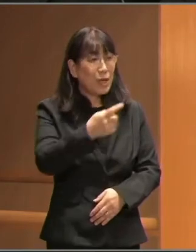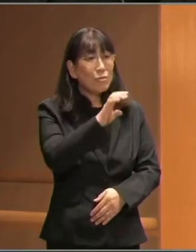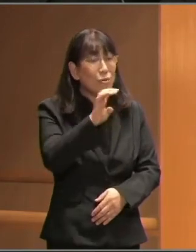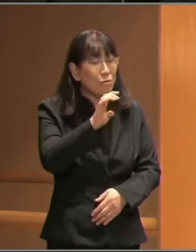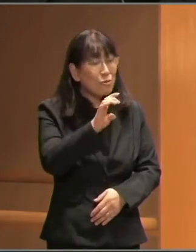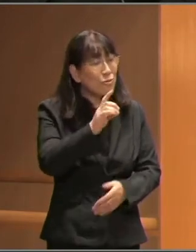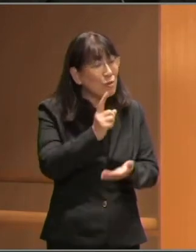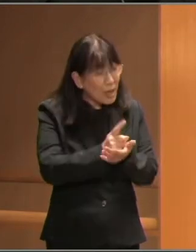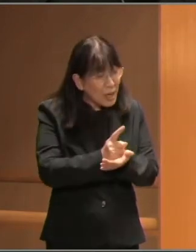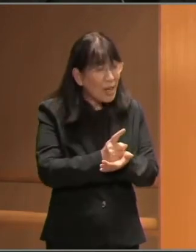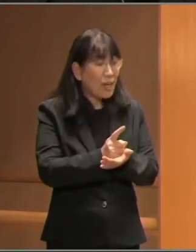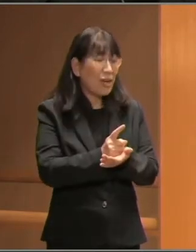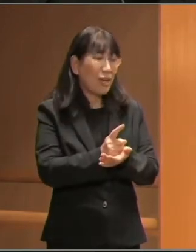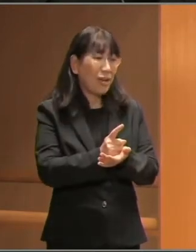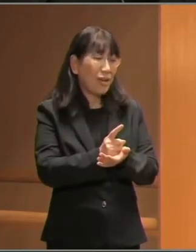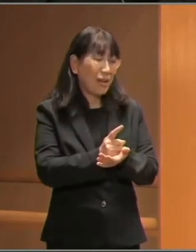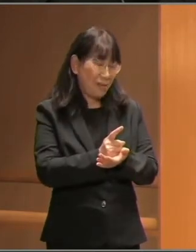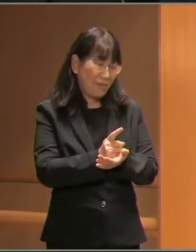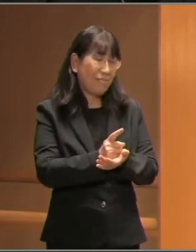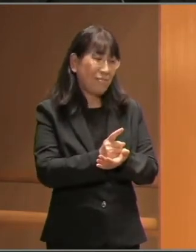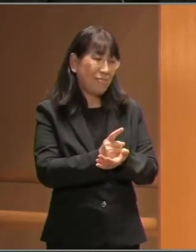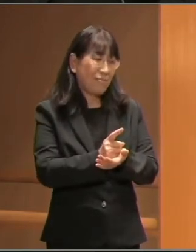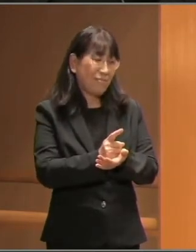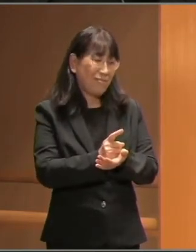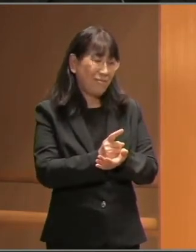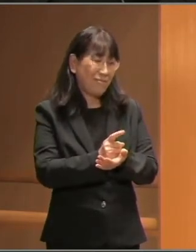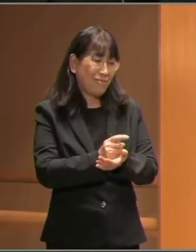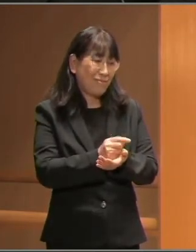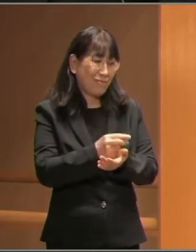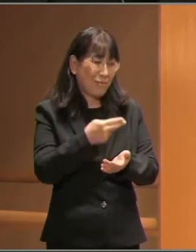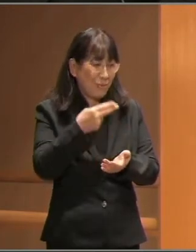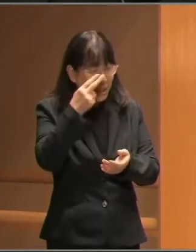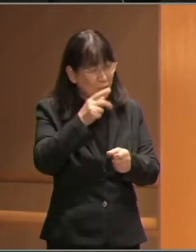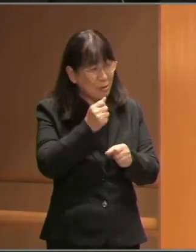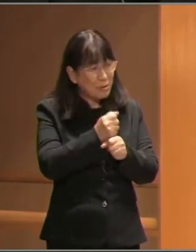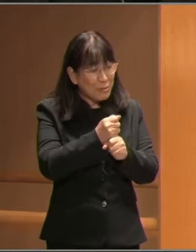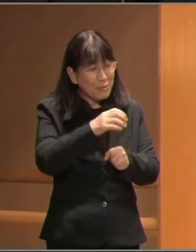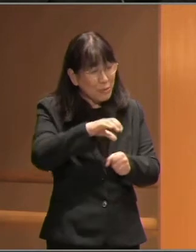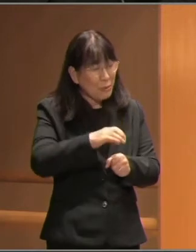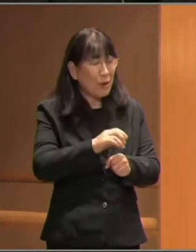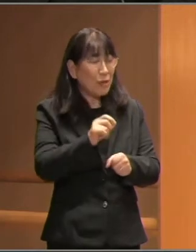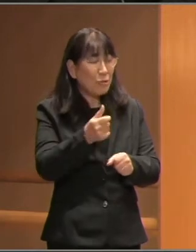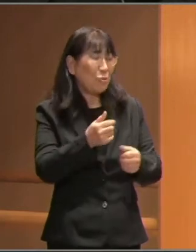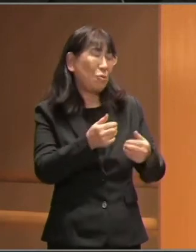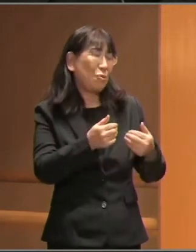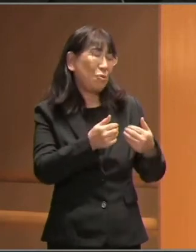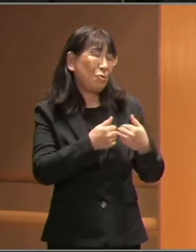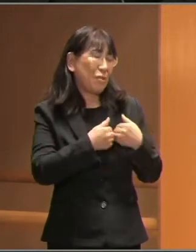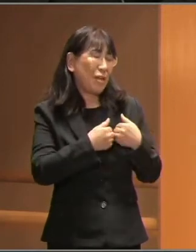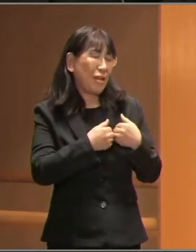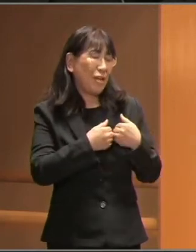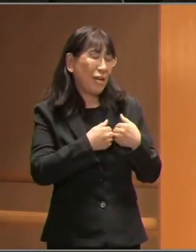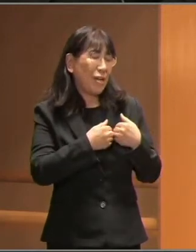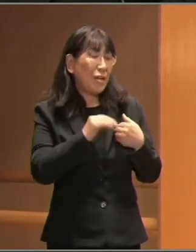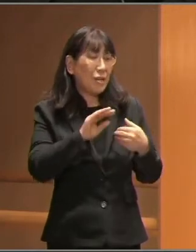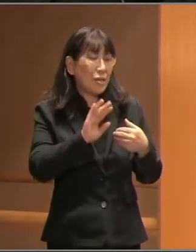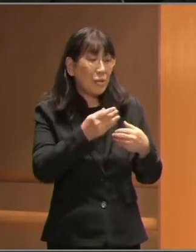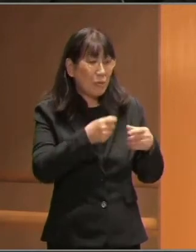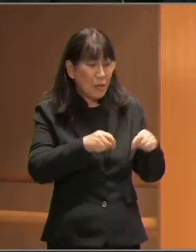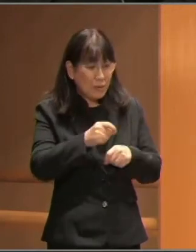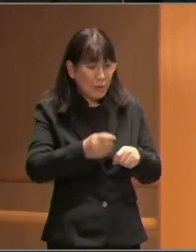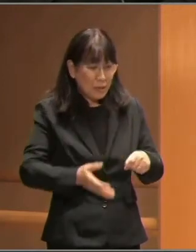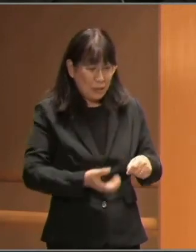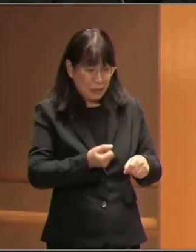confirmation, but only 140, that is a little shock. And